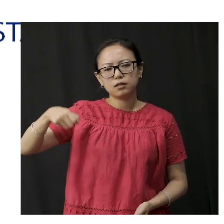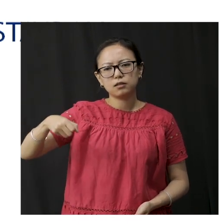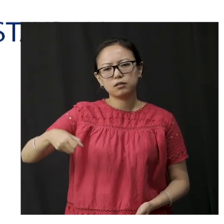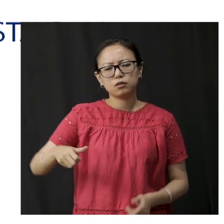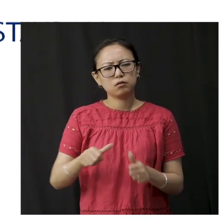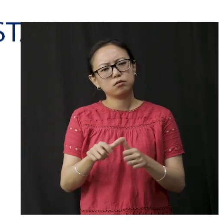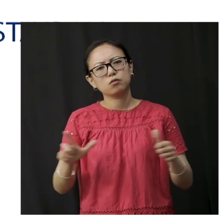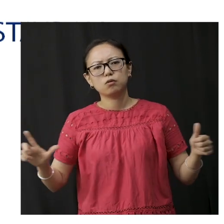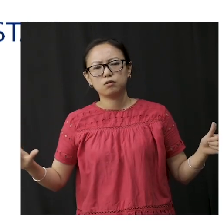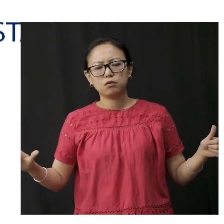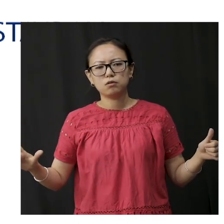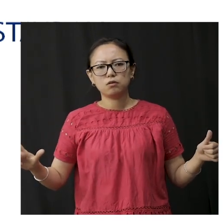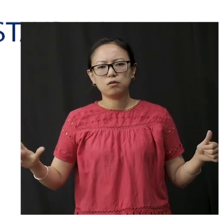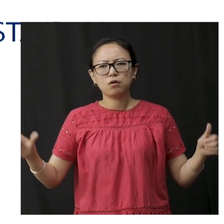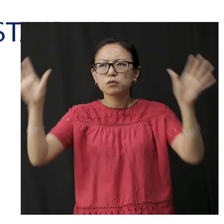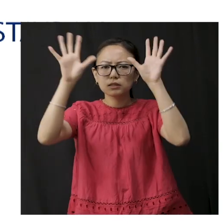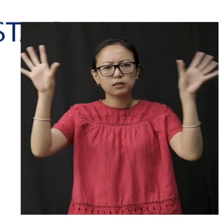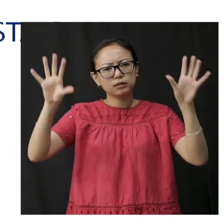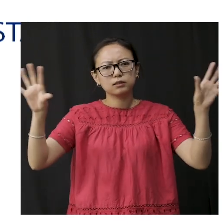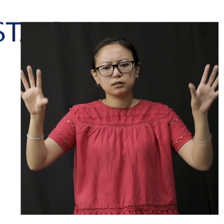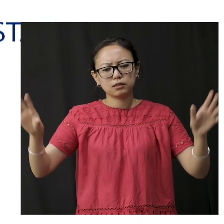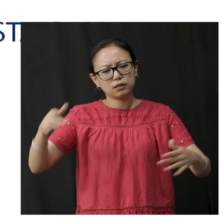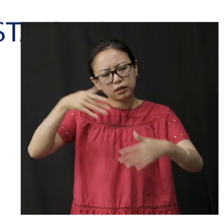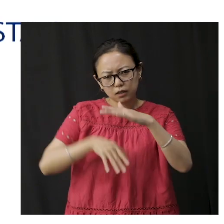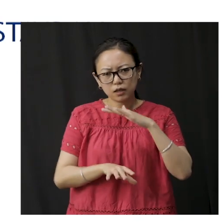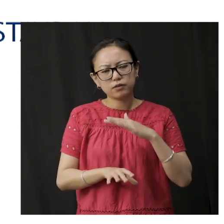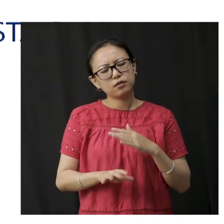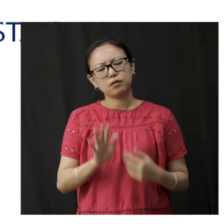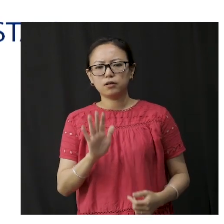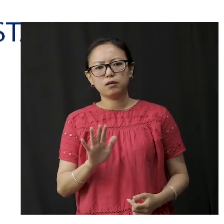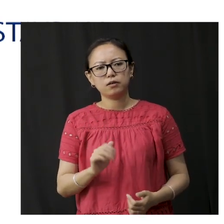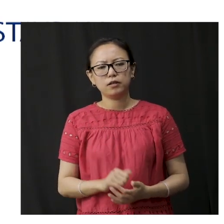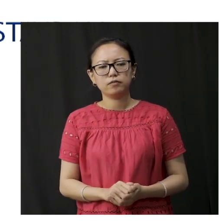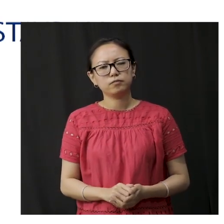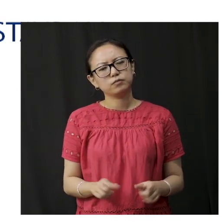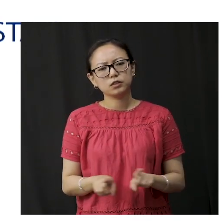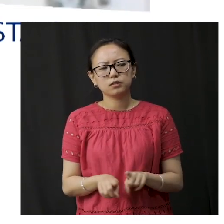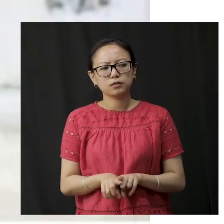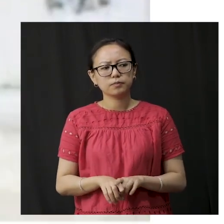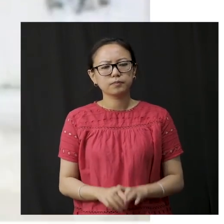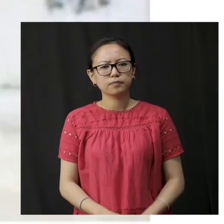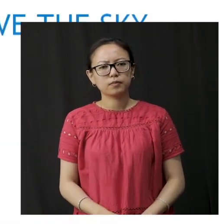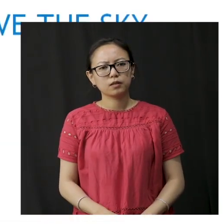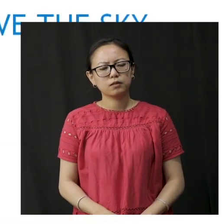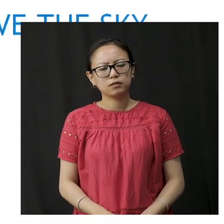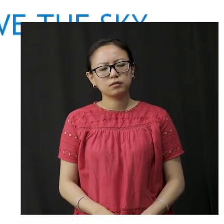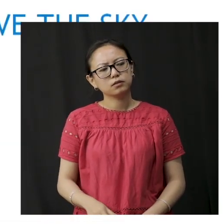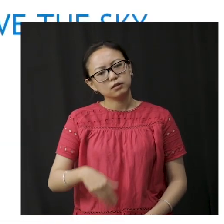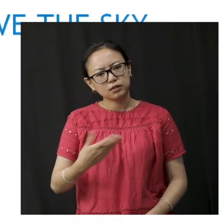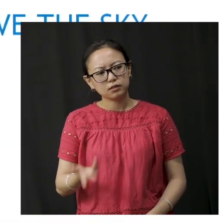we are all under the same sky like the sun, the moon, and the lantern. Okay, now